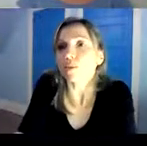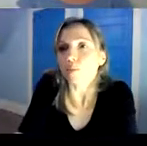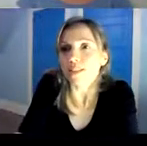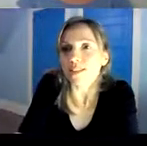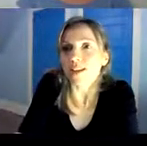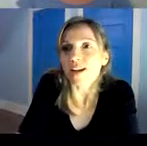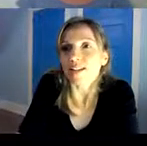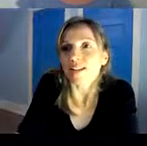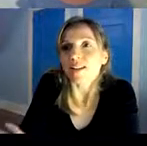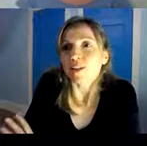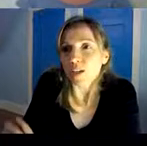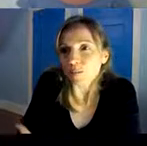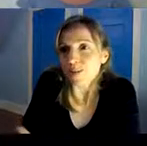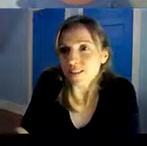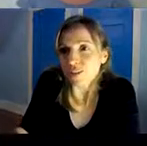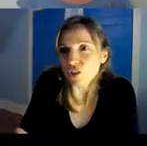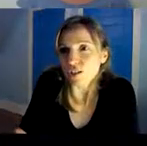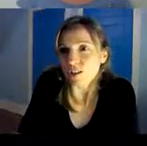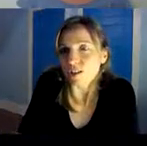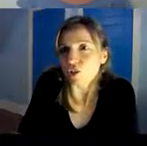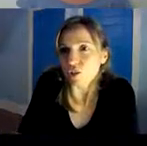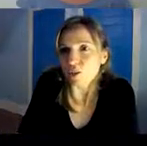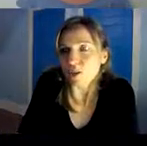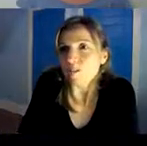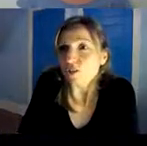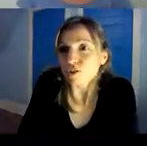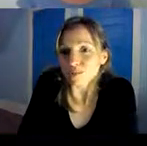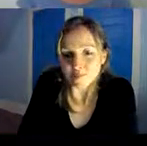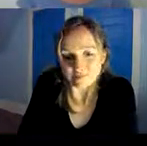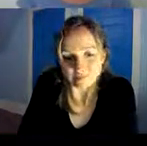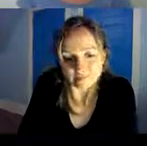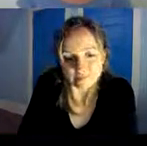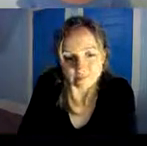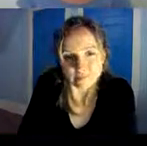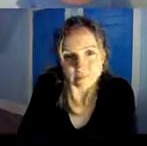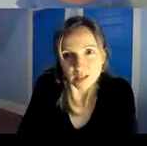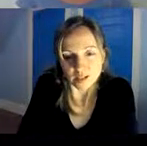provinces have a Grow Me Instead guide. Near the end of my presentation, I'll show you pictures of them.